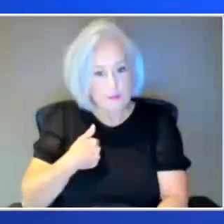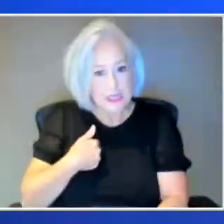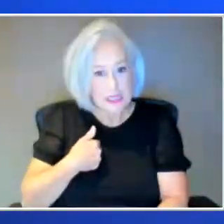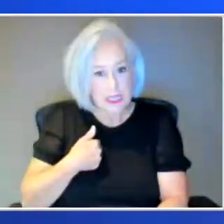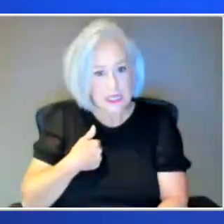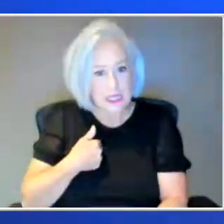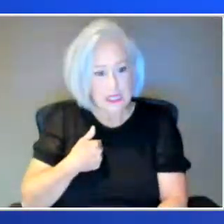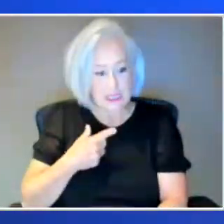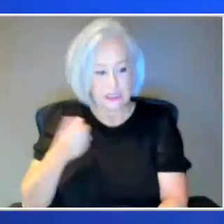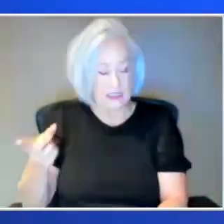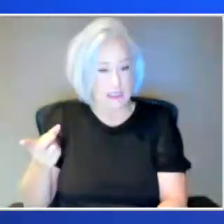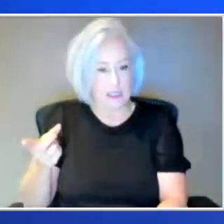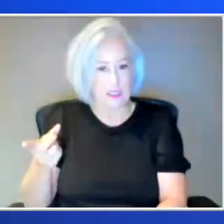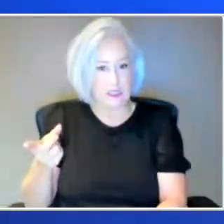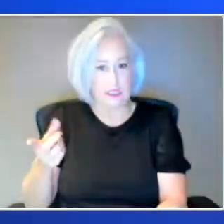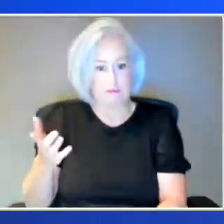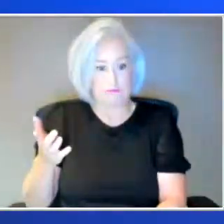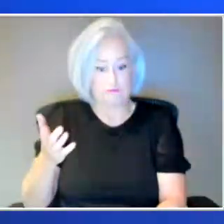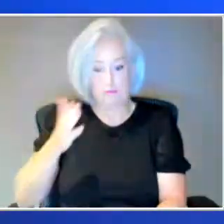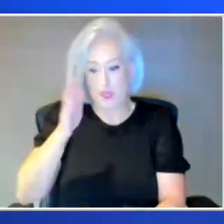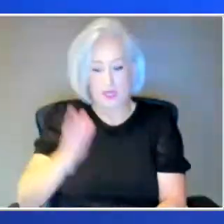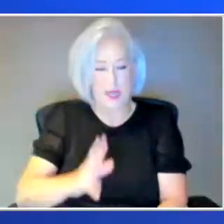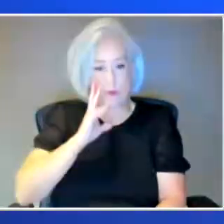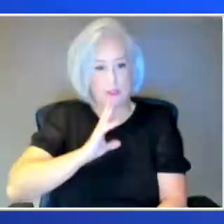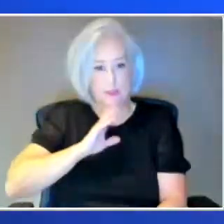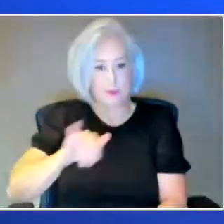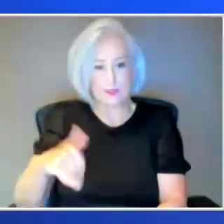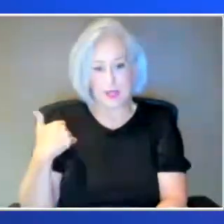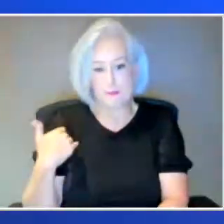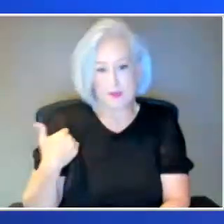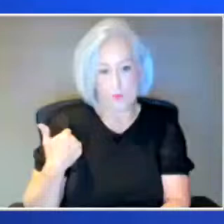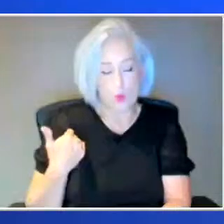he, you know, hadn't done previous.